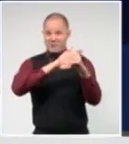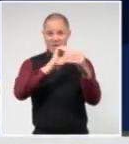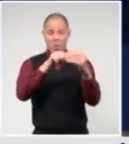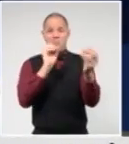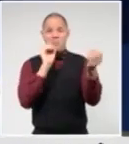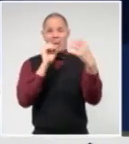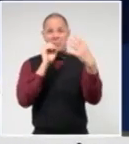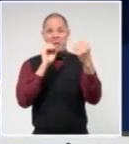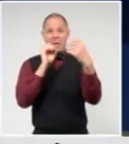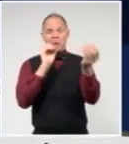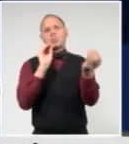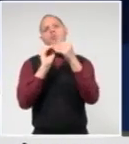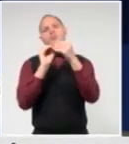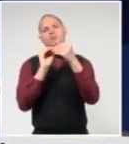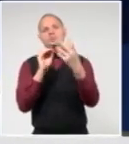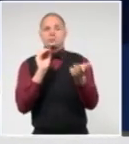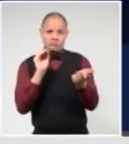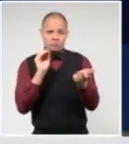60.